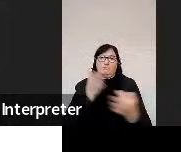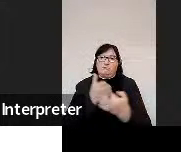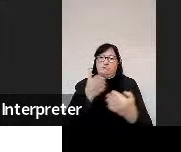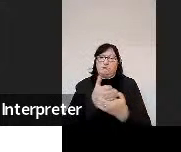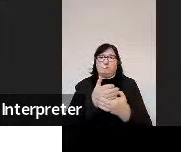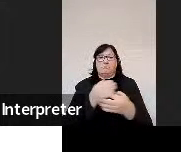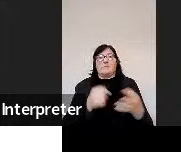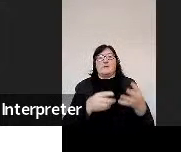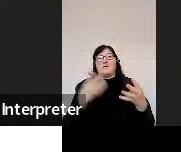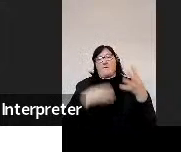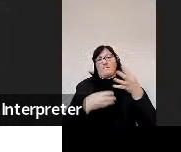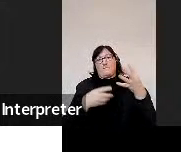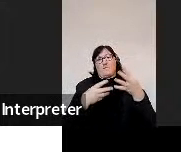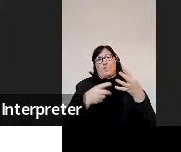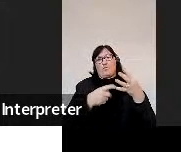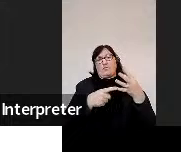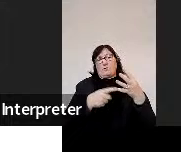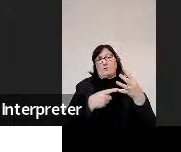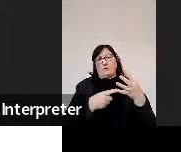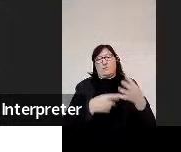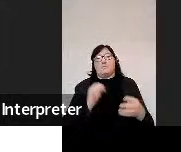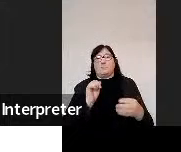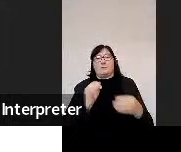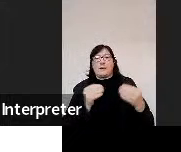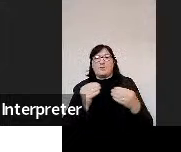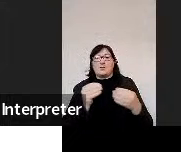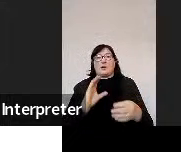type. So this role allows you to